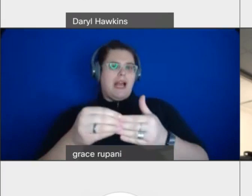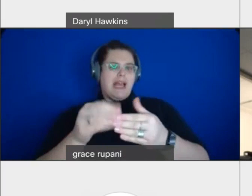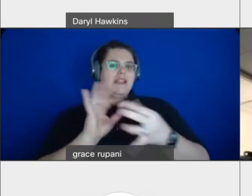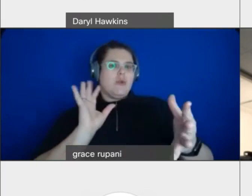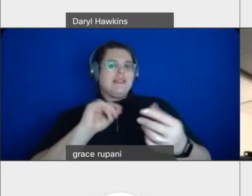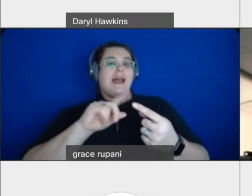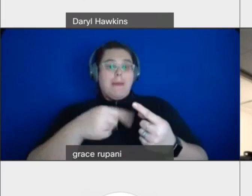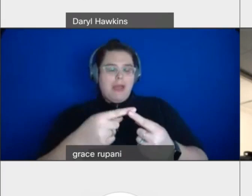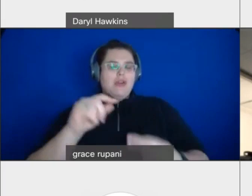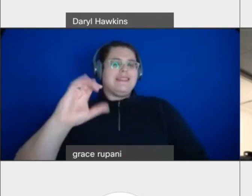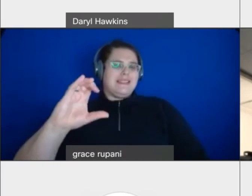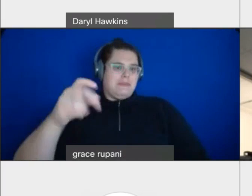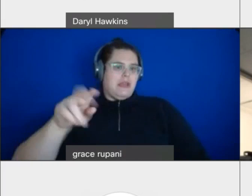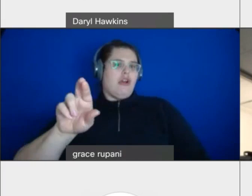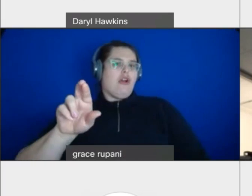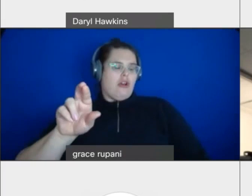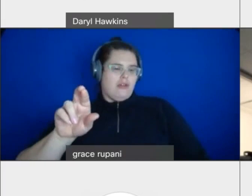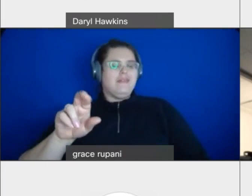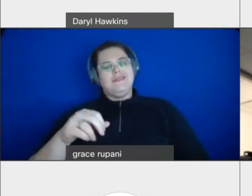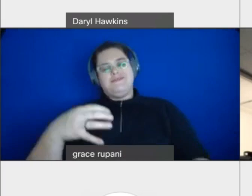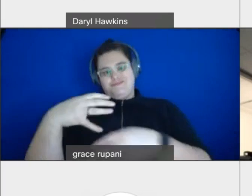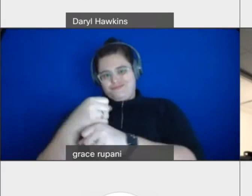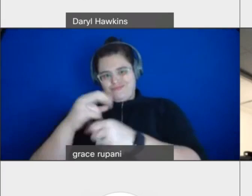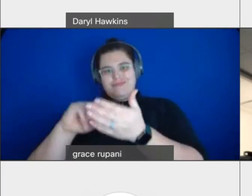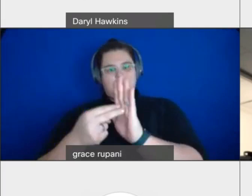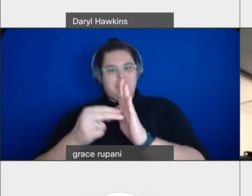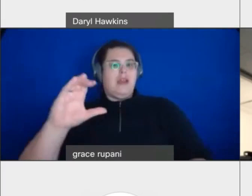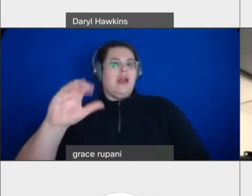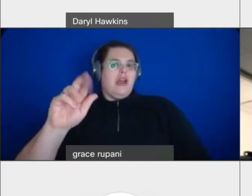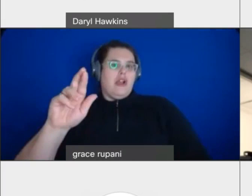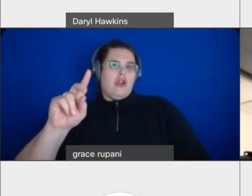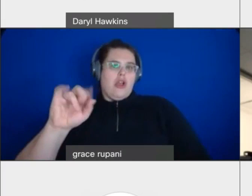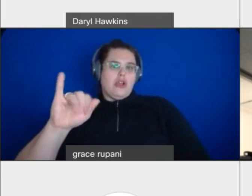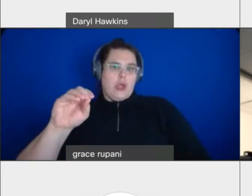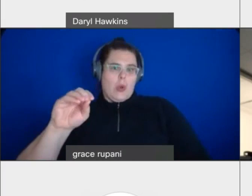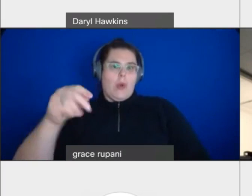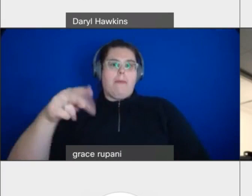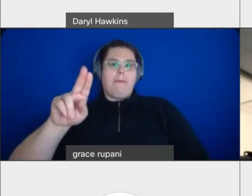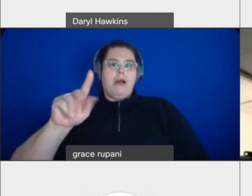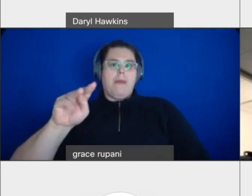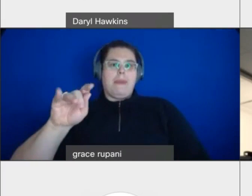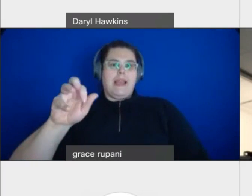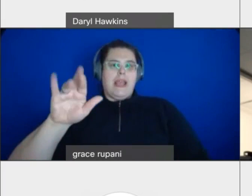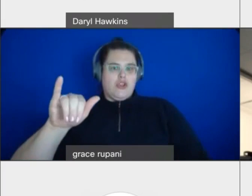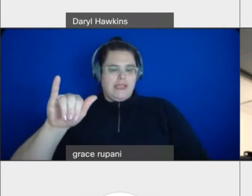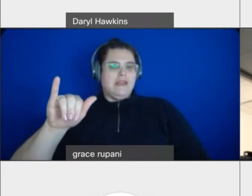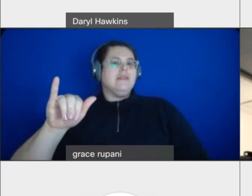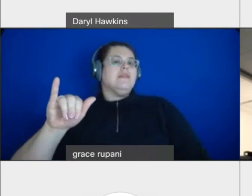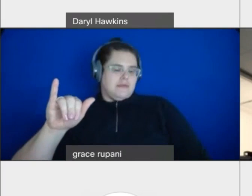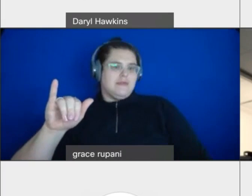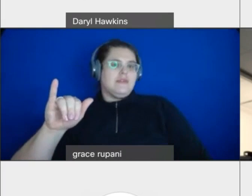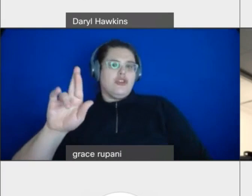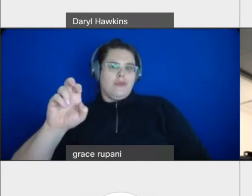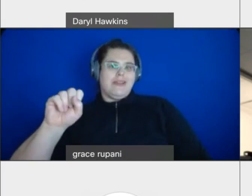cardiopulmonary resuscitation during COVID, because CPR is considered a potentially aerosol generating procedure.